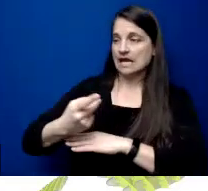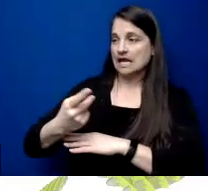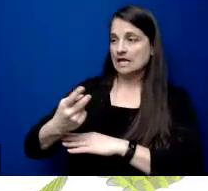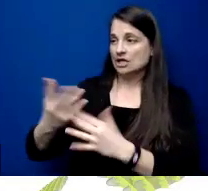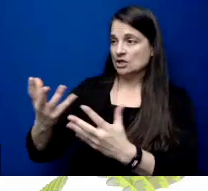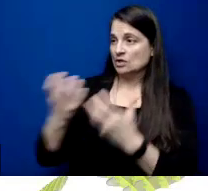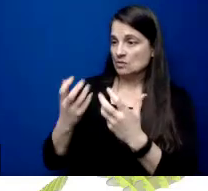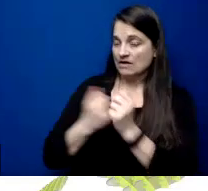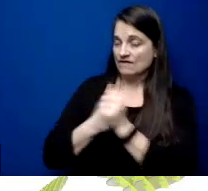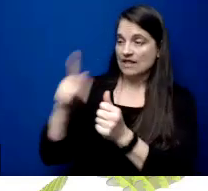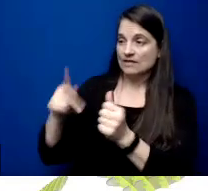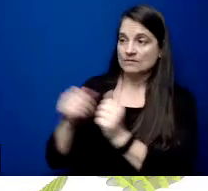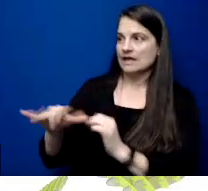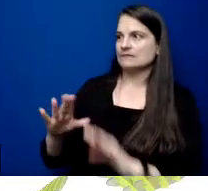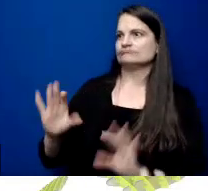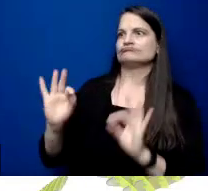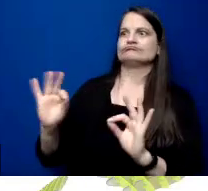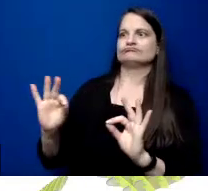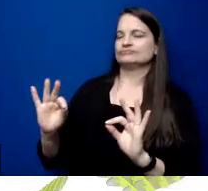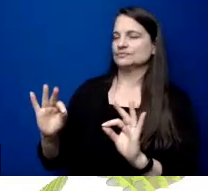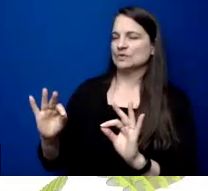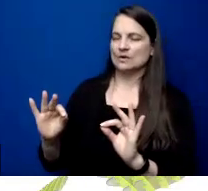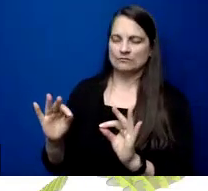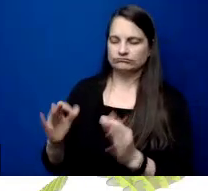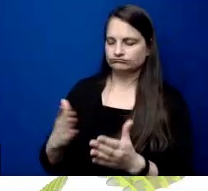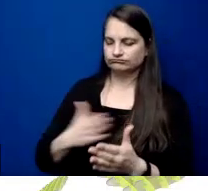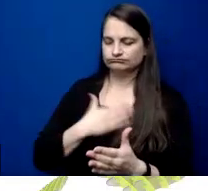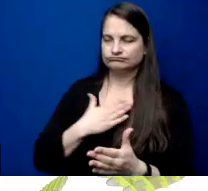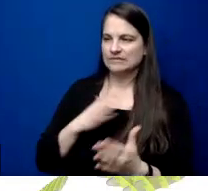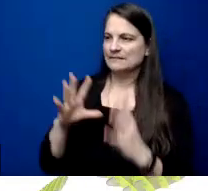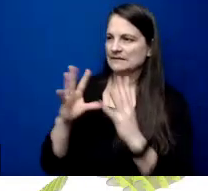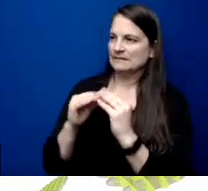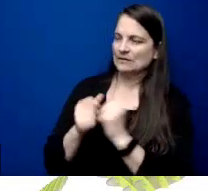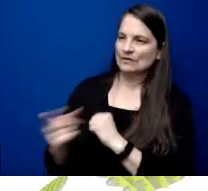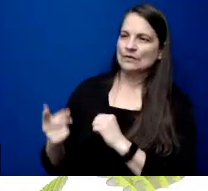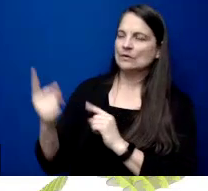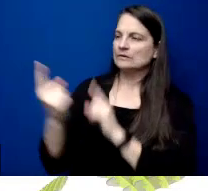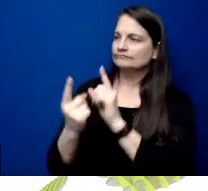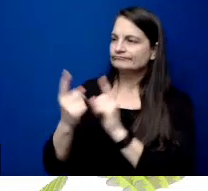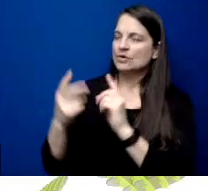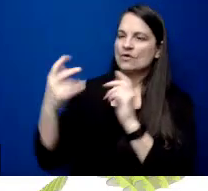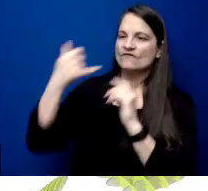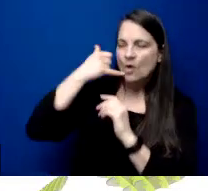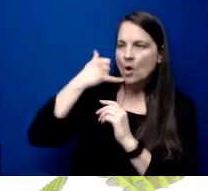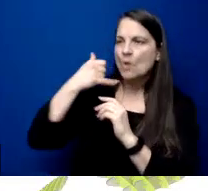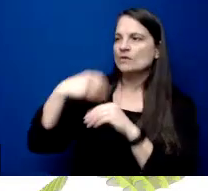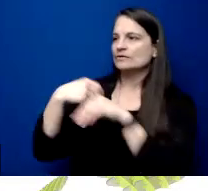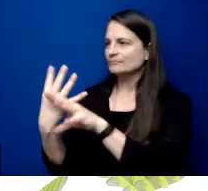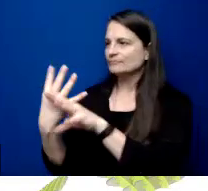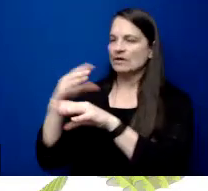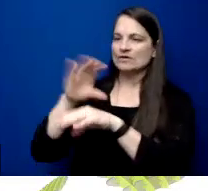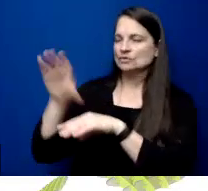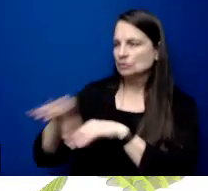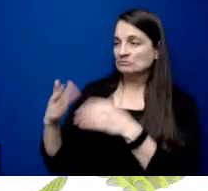like followed up on, we would be so happy to meet with you individually, either over phone or Zoom call or in person to